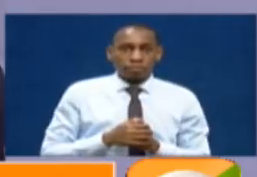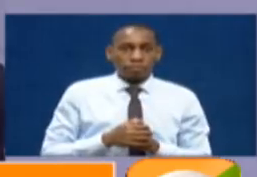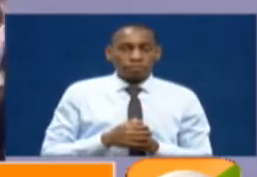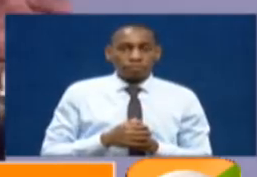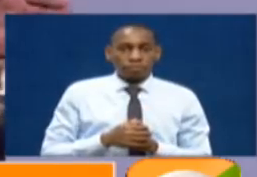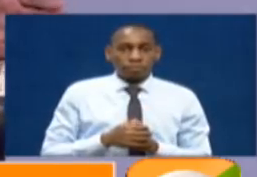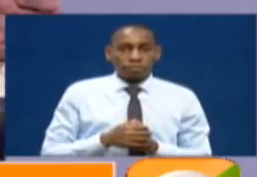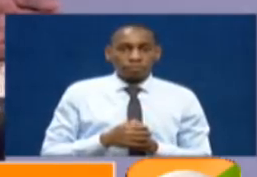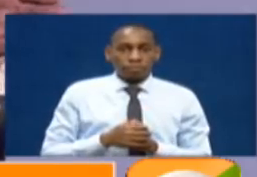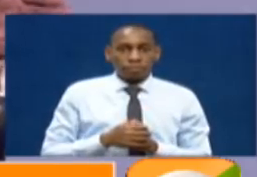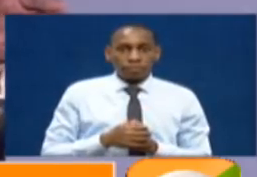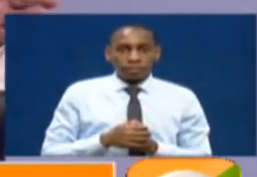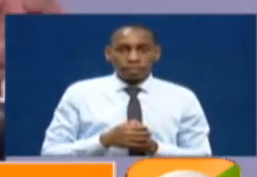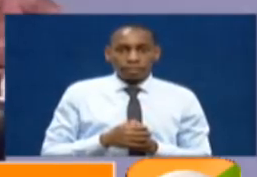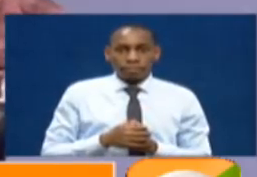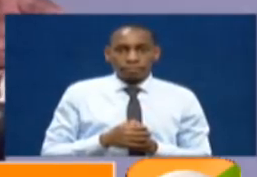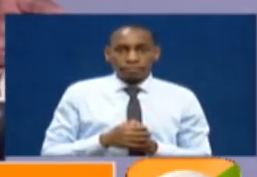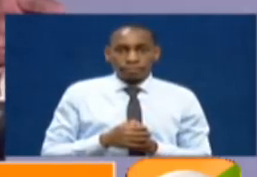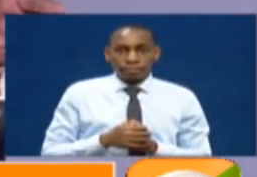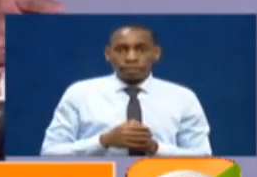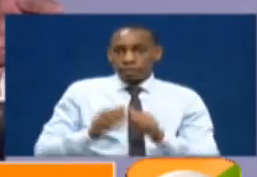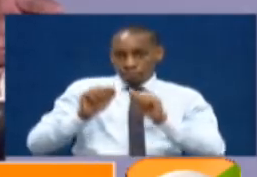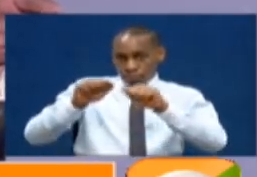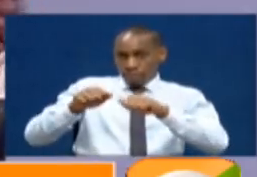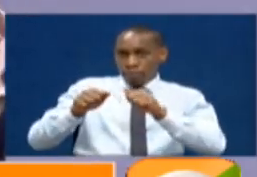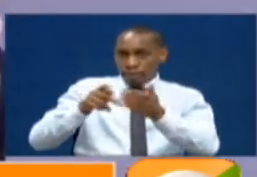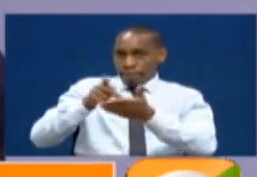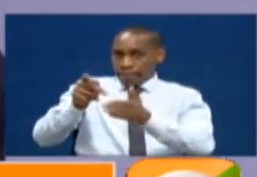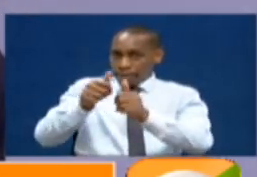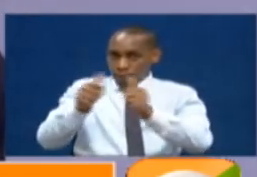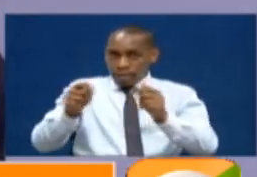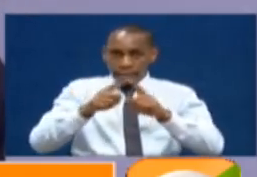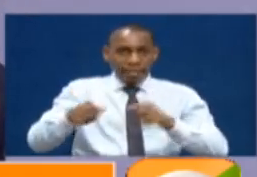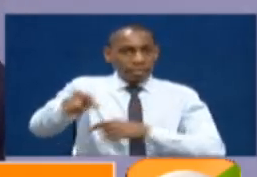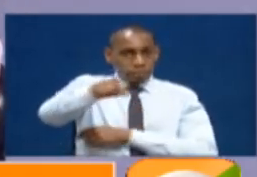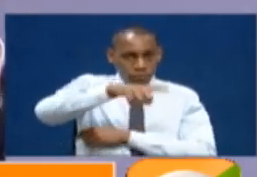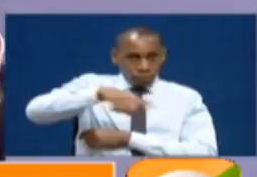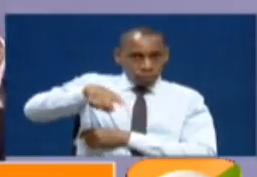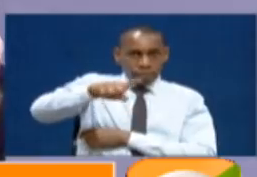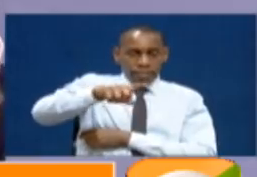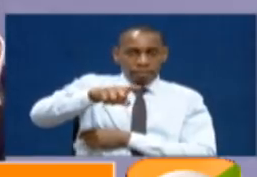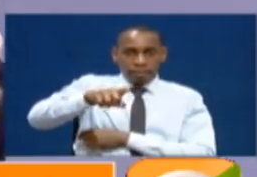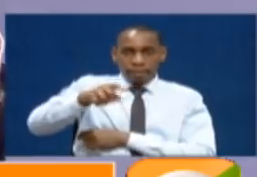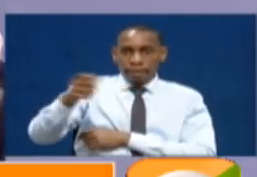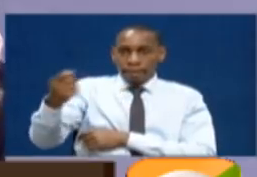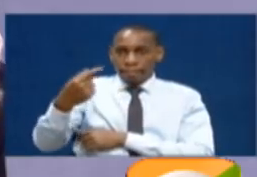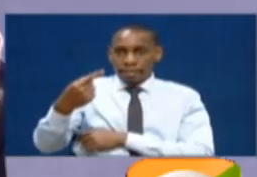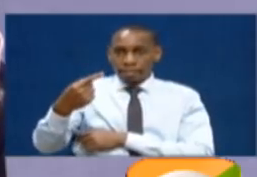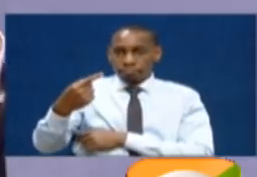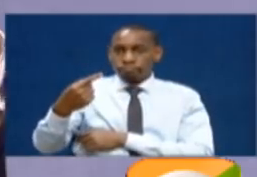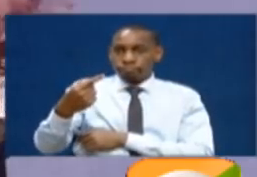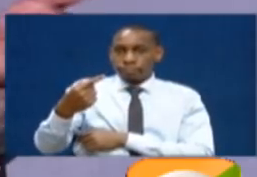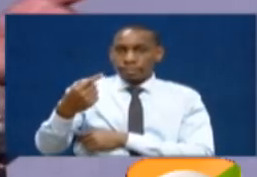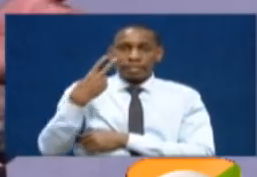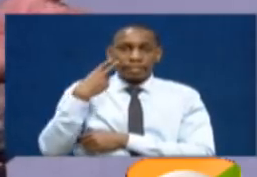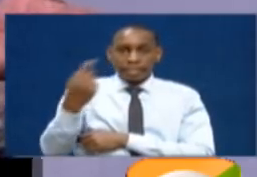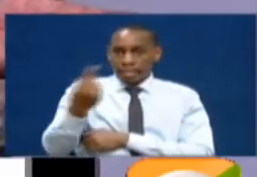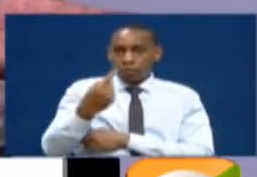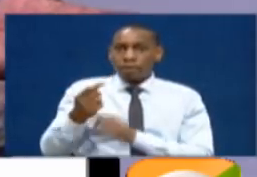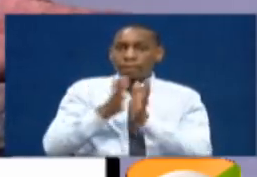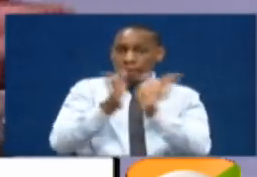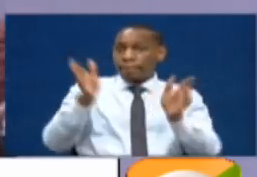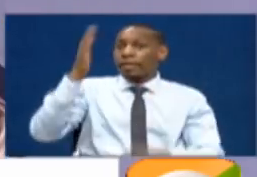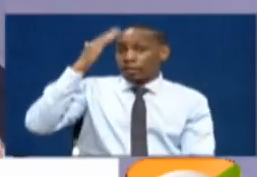within some levels of comfort. But we, this month alone, you've seen, and it's in the public